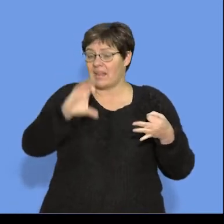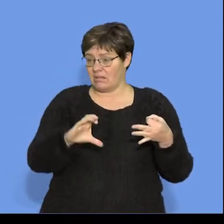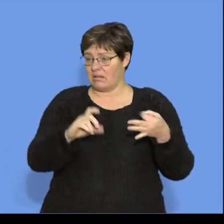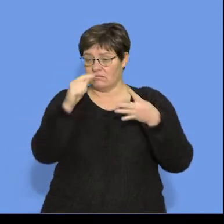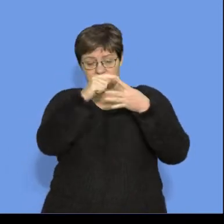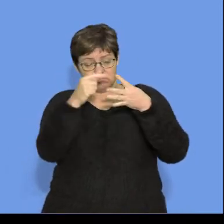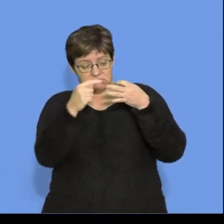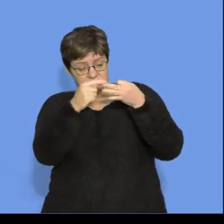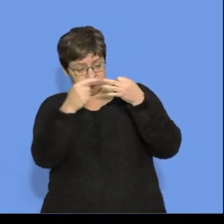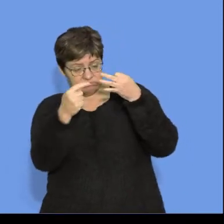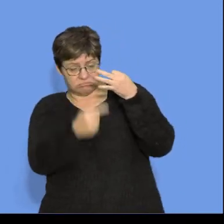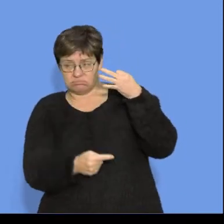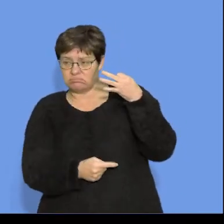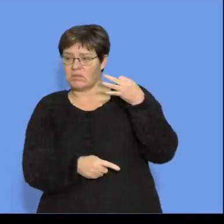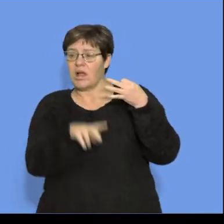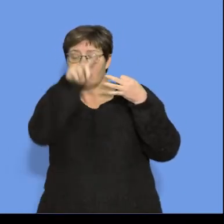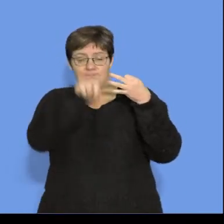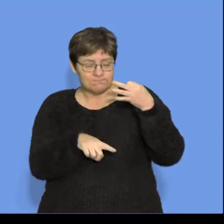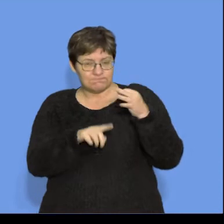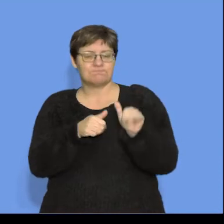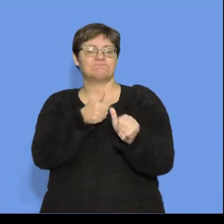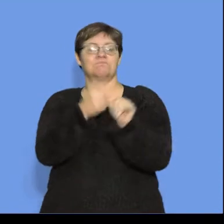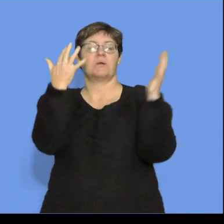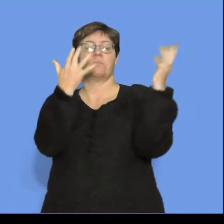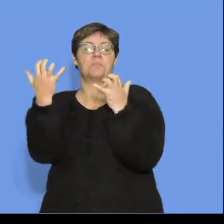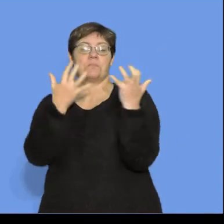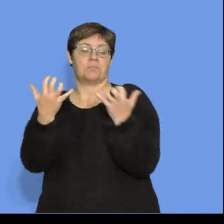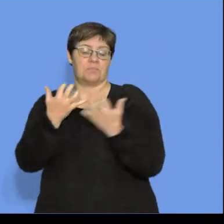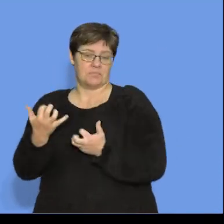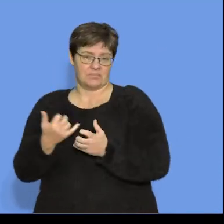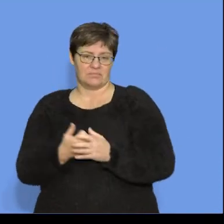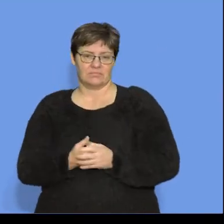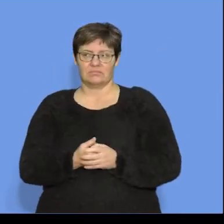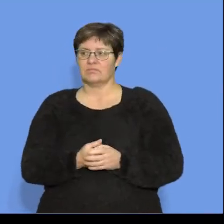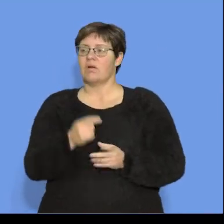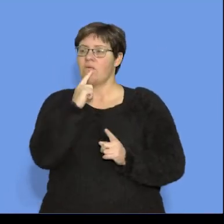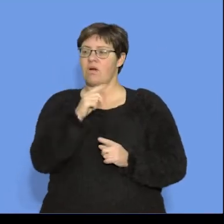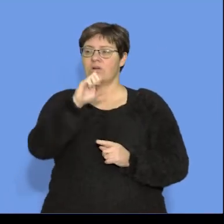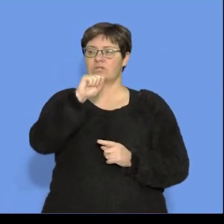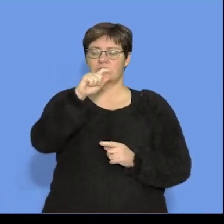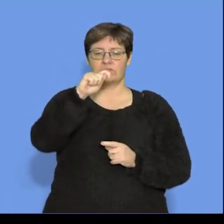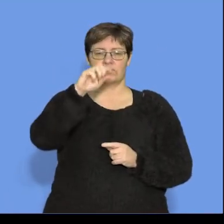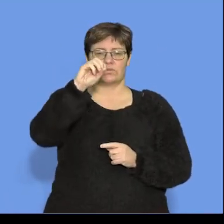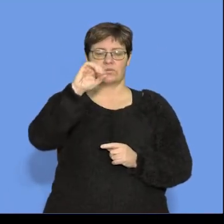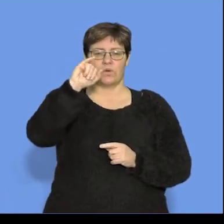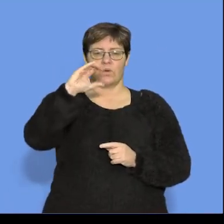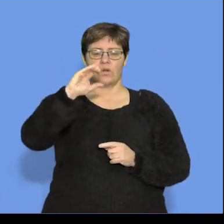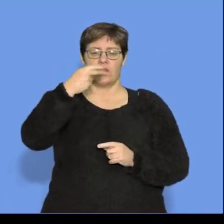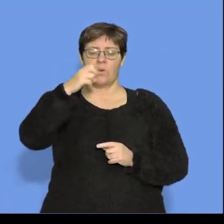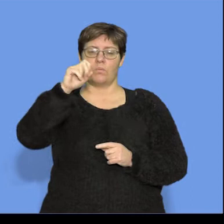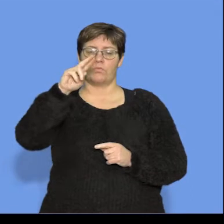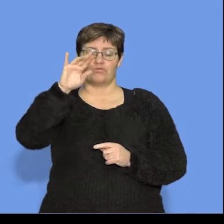all of these also lead to some calculations, which you know we call stoichiometry. We're not going to be doing